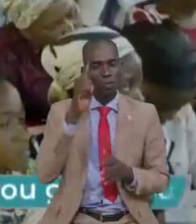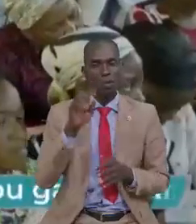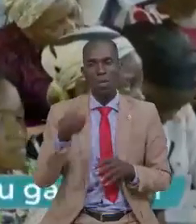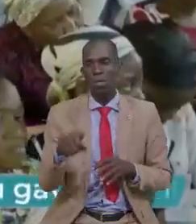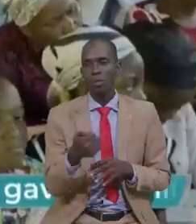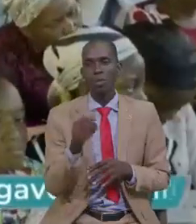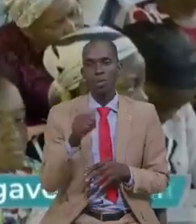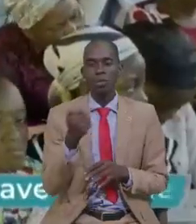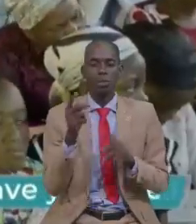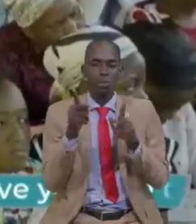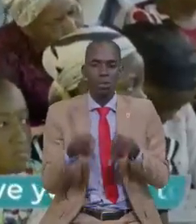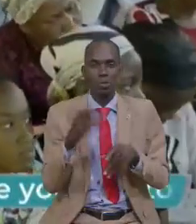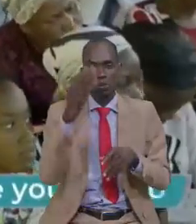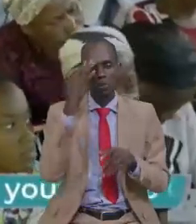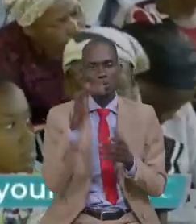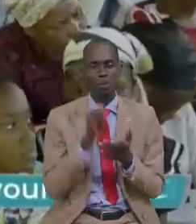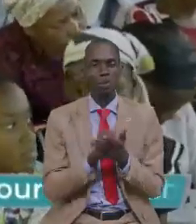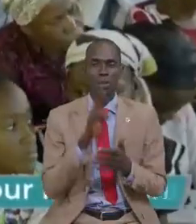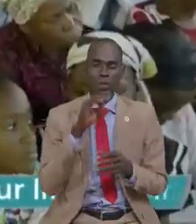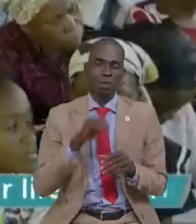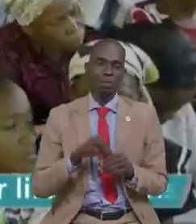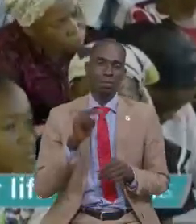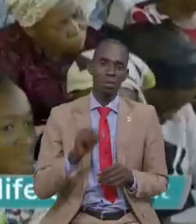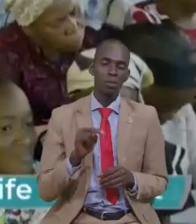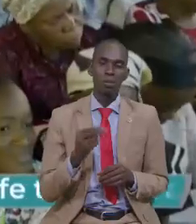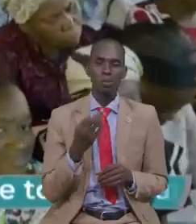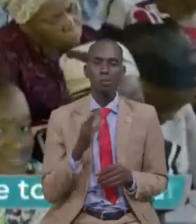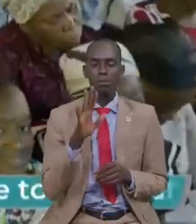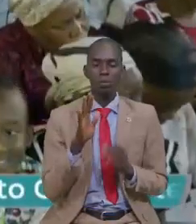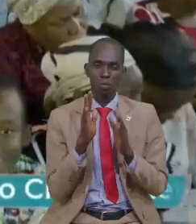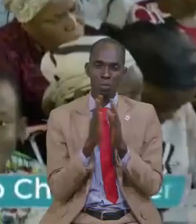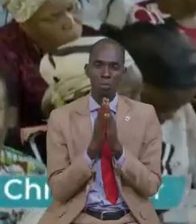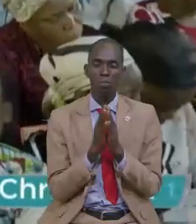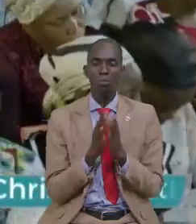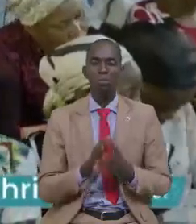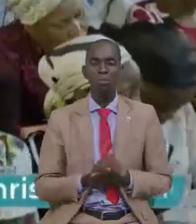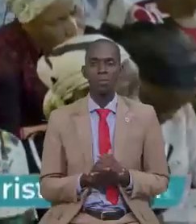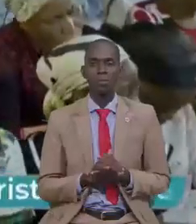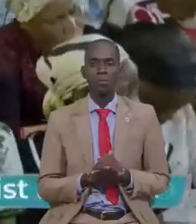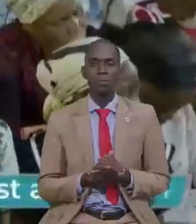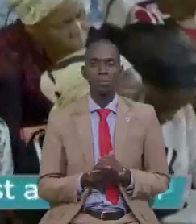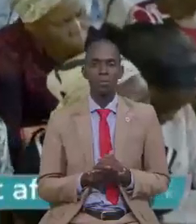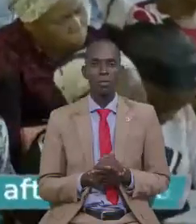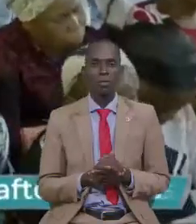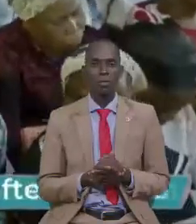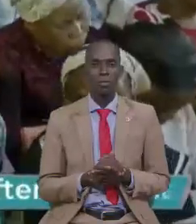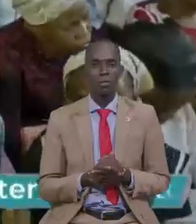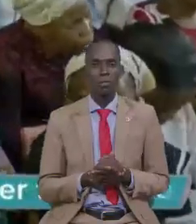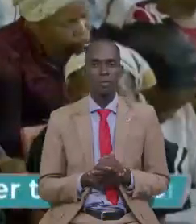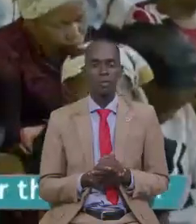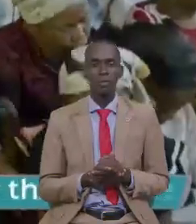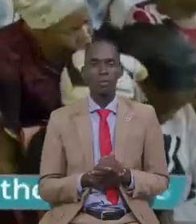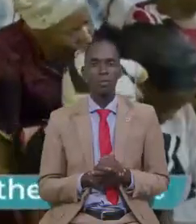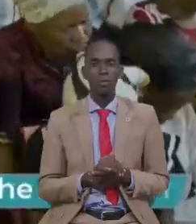finished attending to our new converts? Can you raise your flag so that I